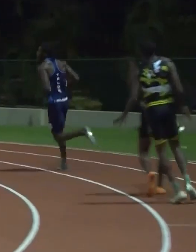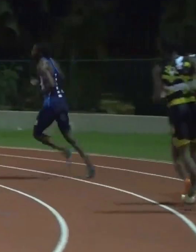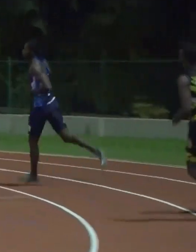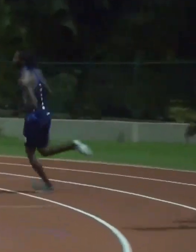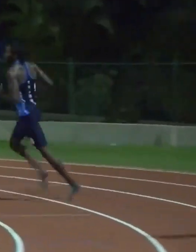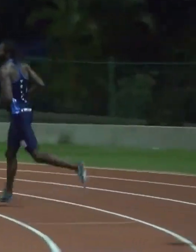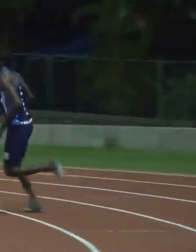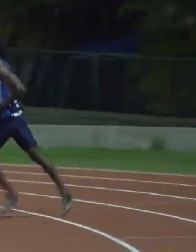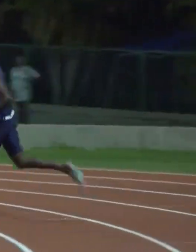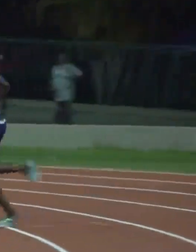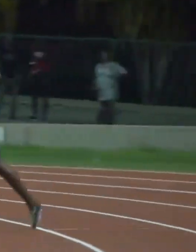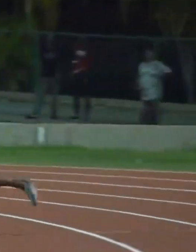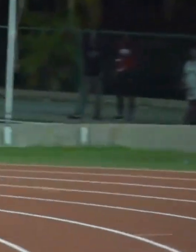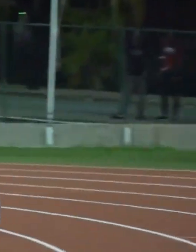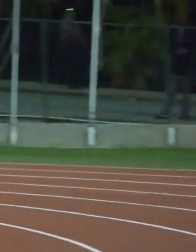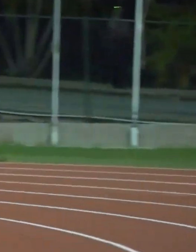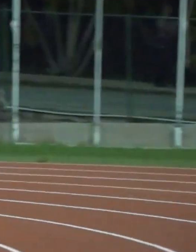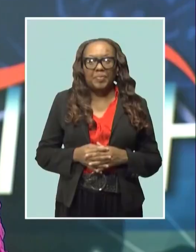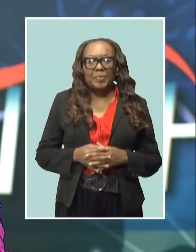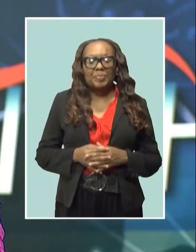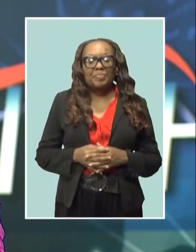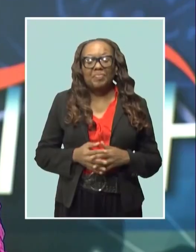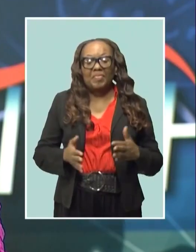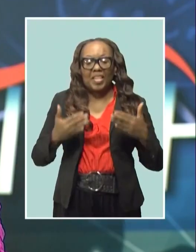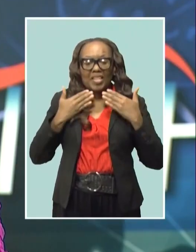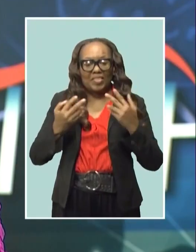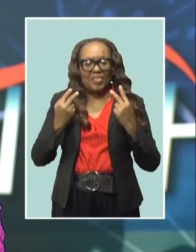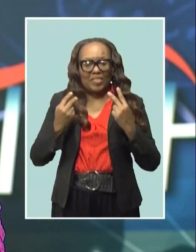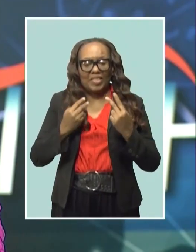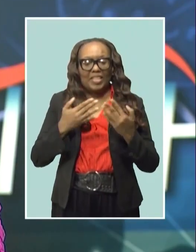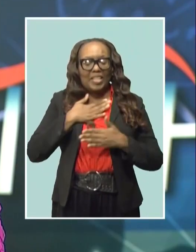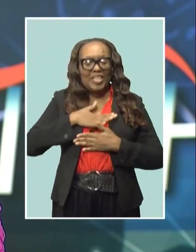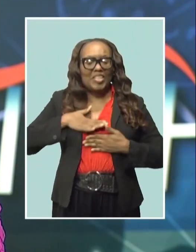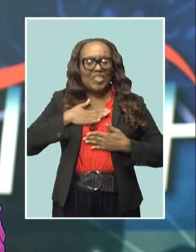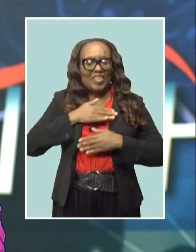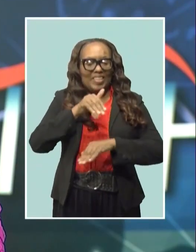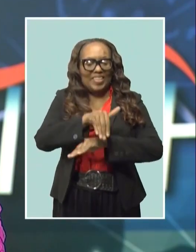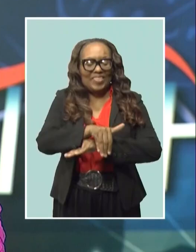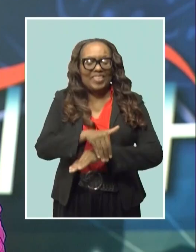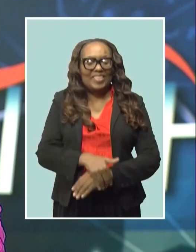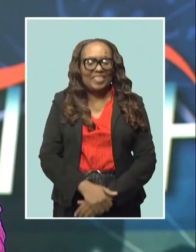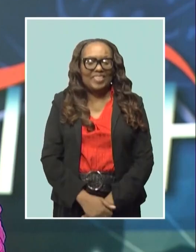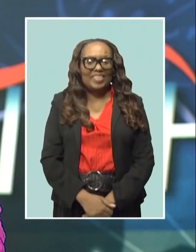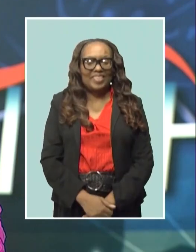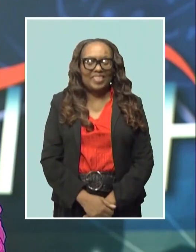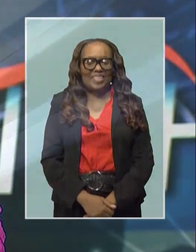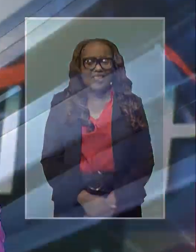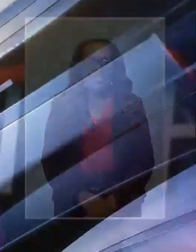10.62 seconds. Thanks for viewing. Enjoy the rest of your evening.